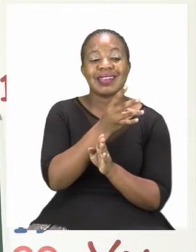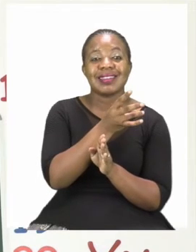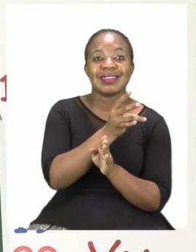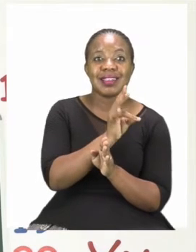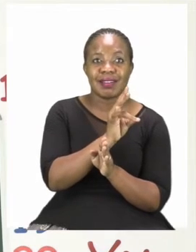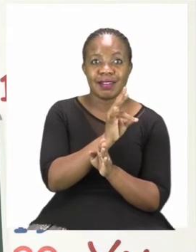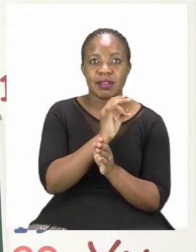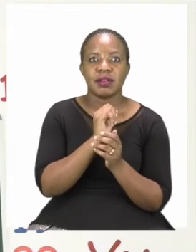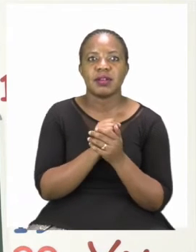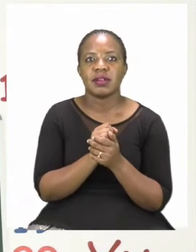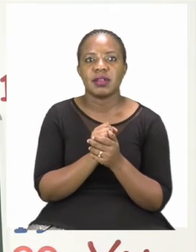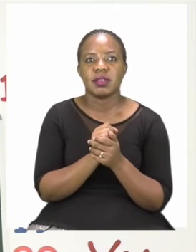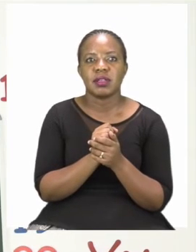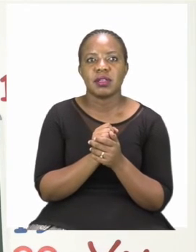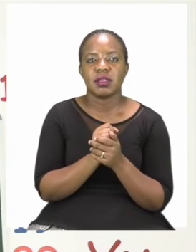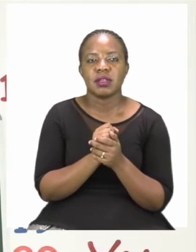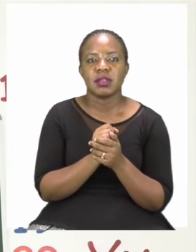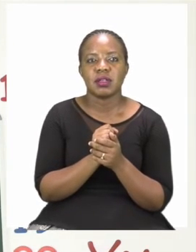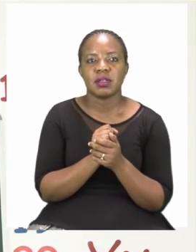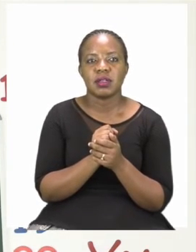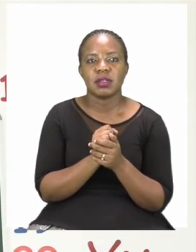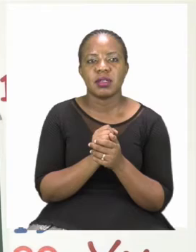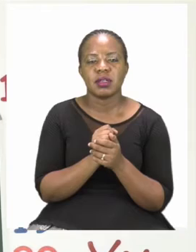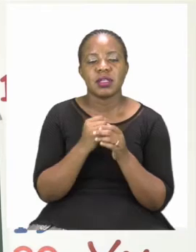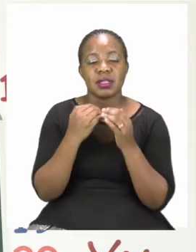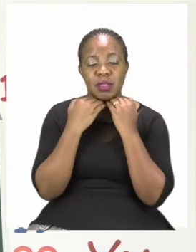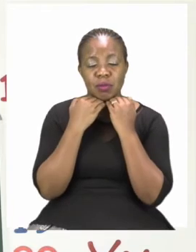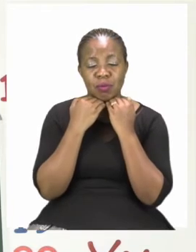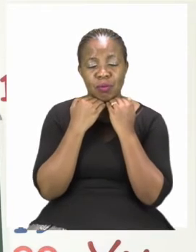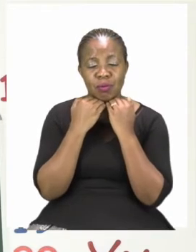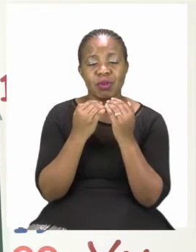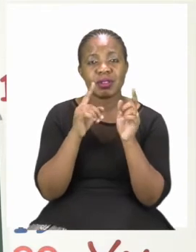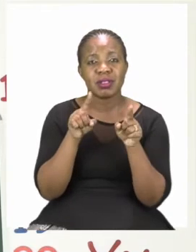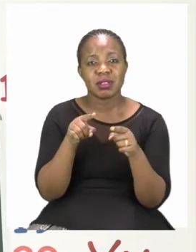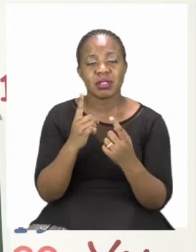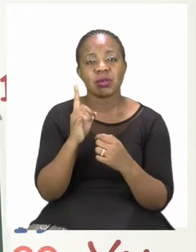Now come to the end of our lesson, and